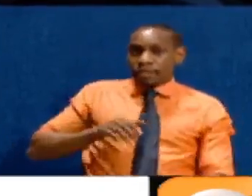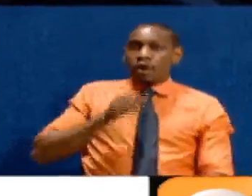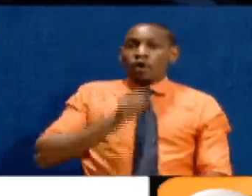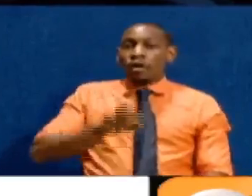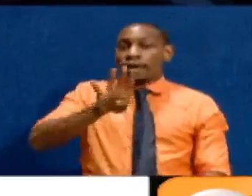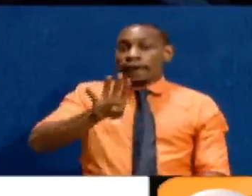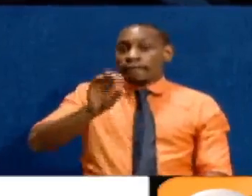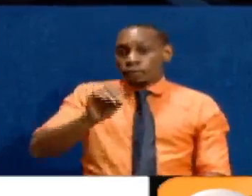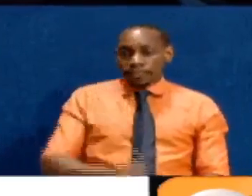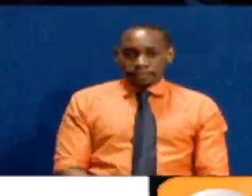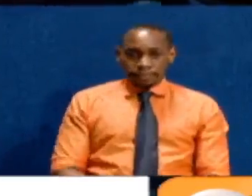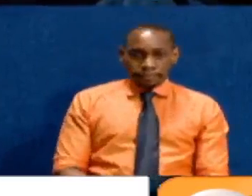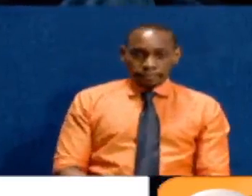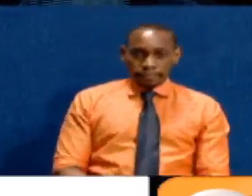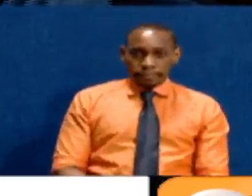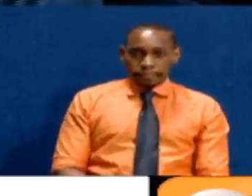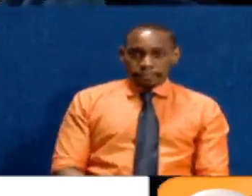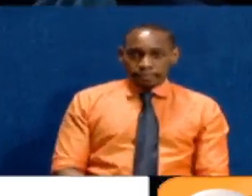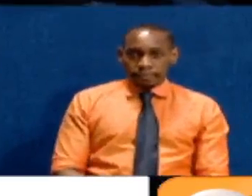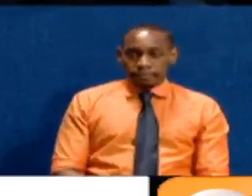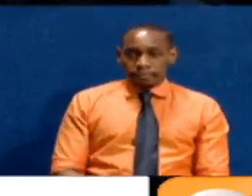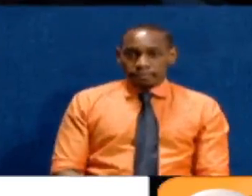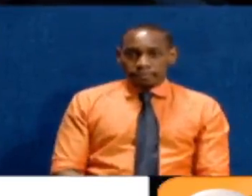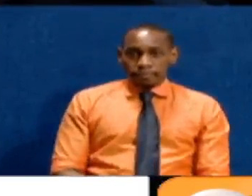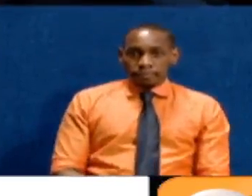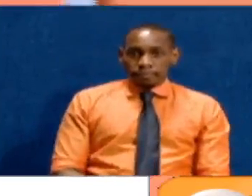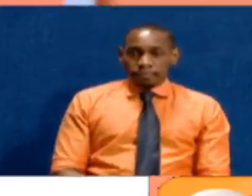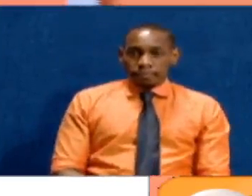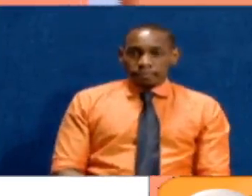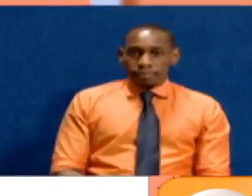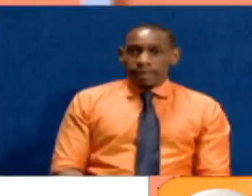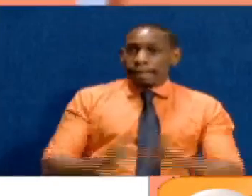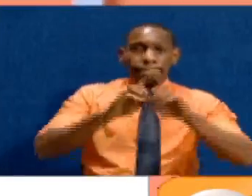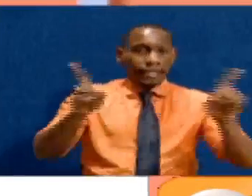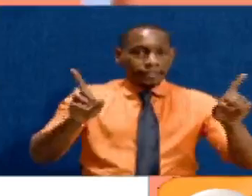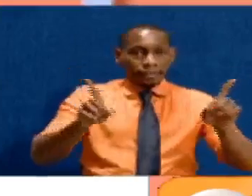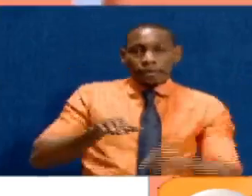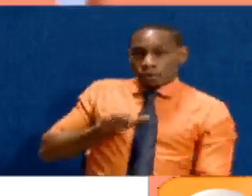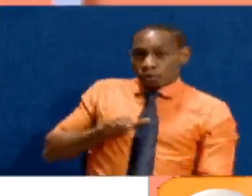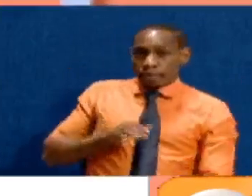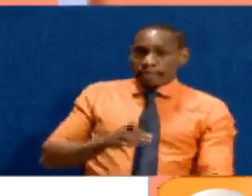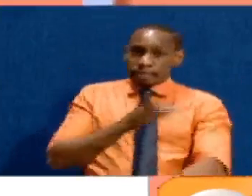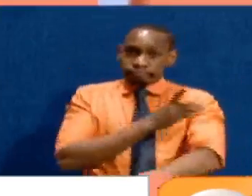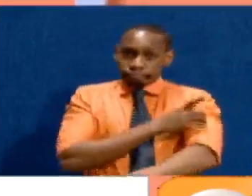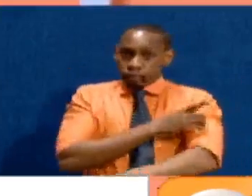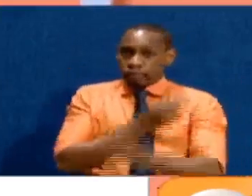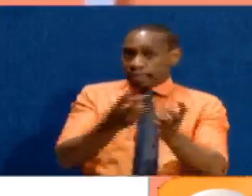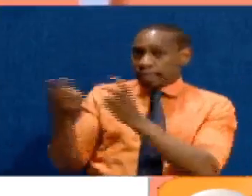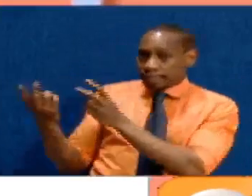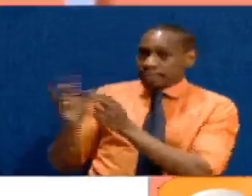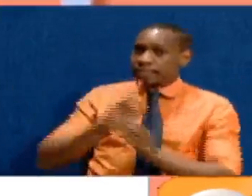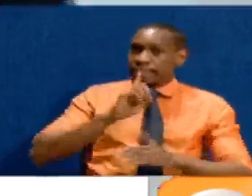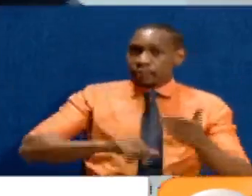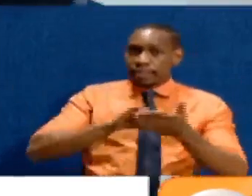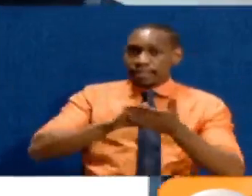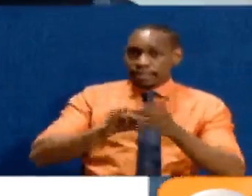40. So how have you been since the last time? So I've been good. Okay. However, Mwende's physician, Dr. Sitna Mwanzi,